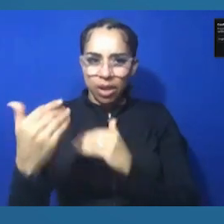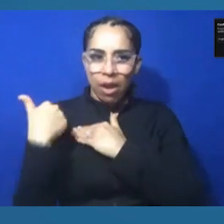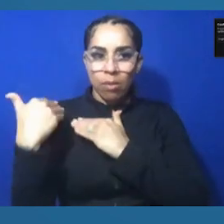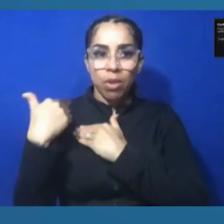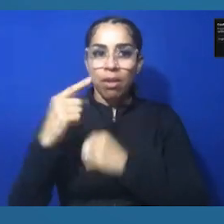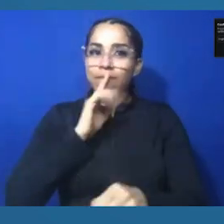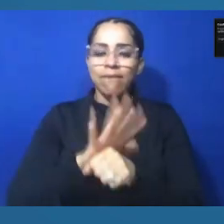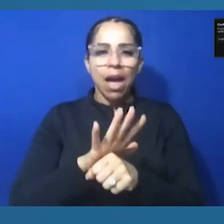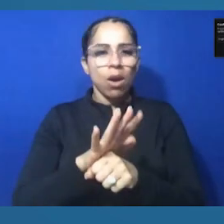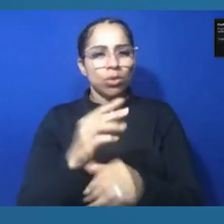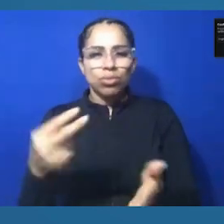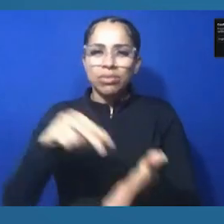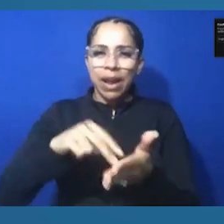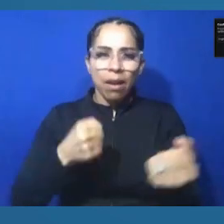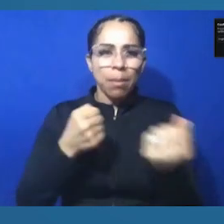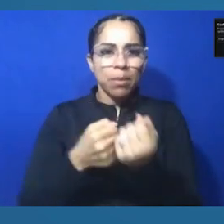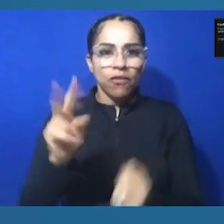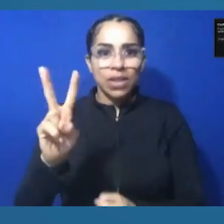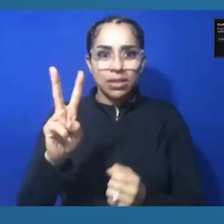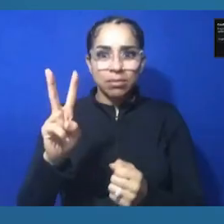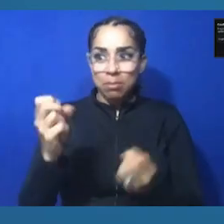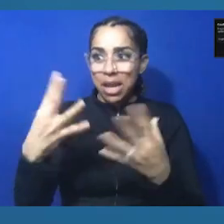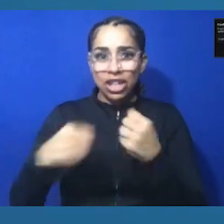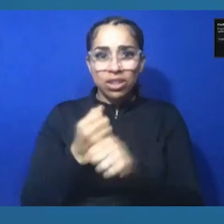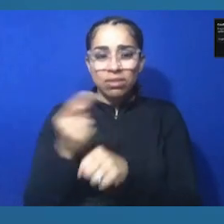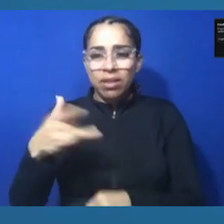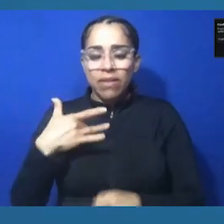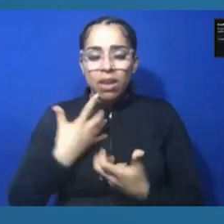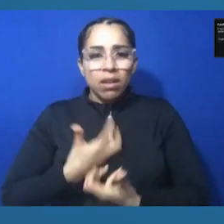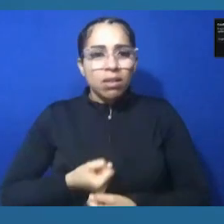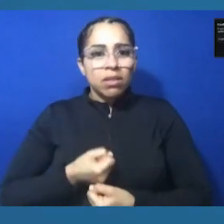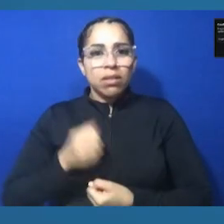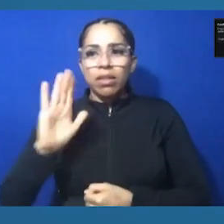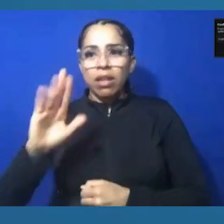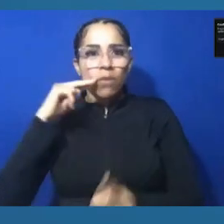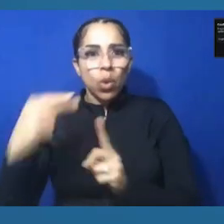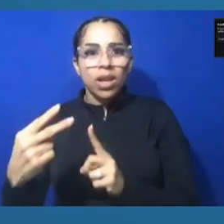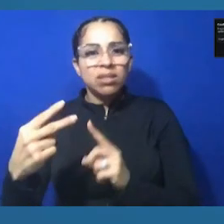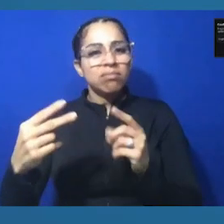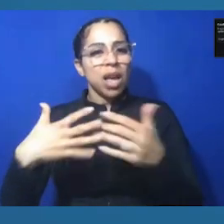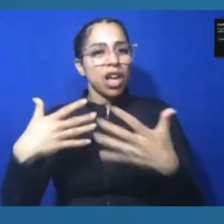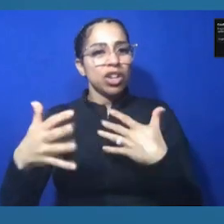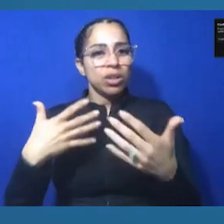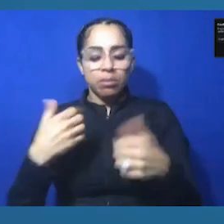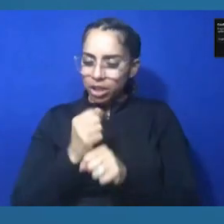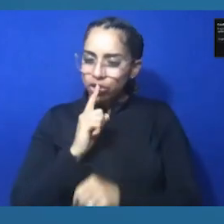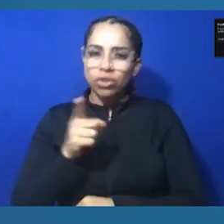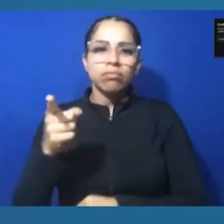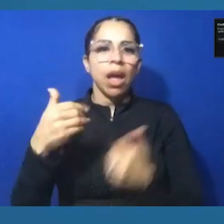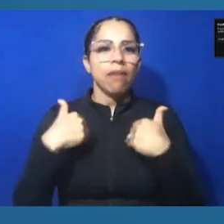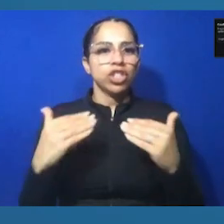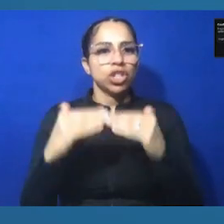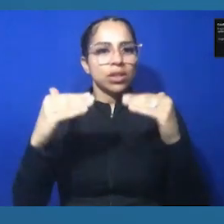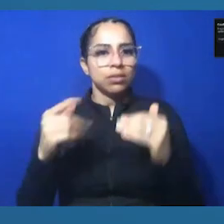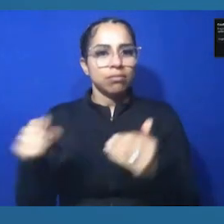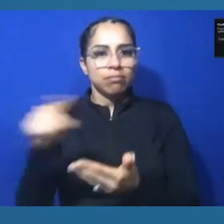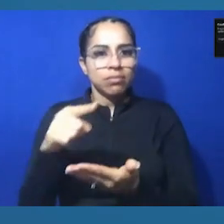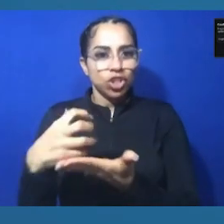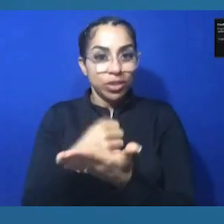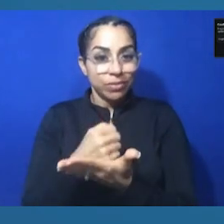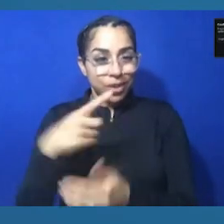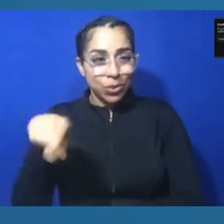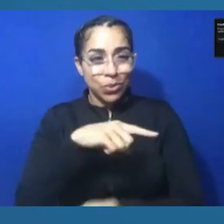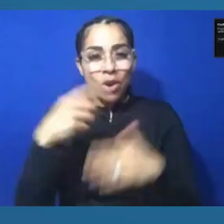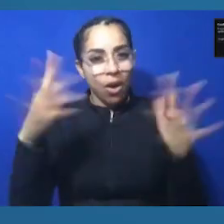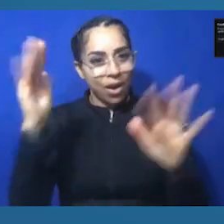felt their voices did not matter, and make sure they had the justice they deserve. And you all know this.